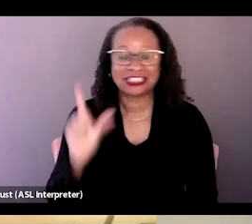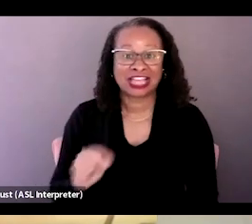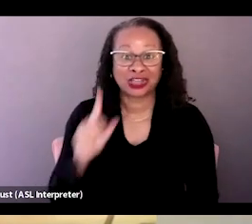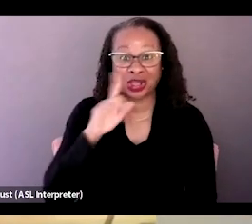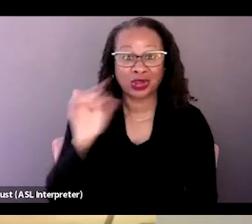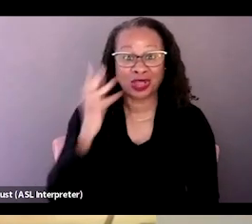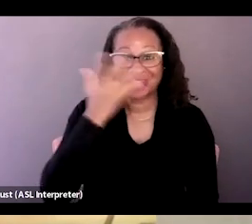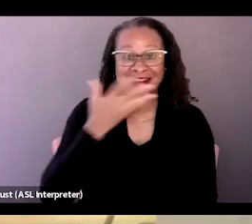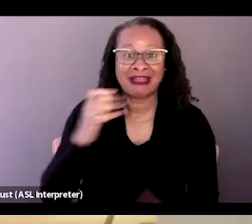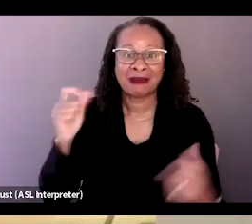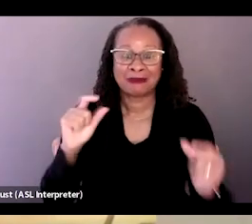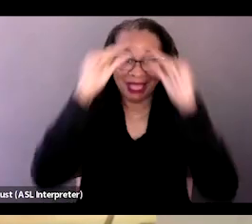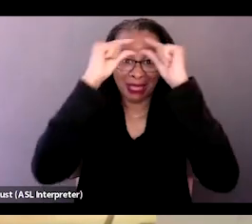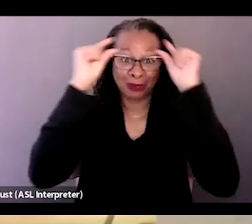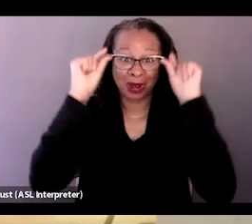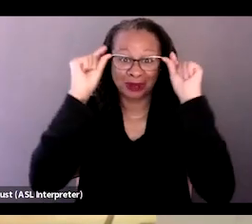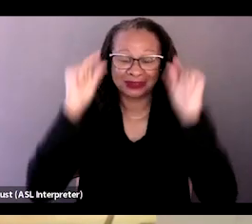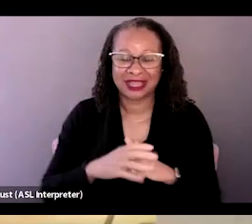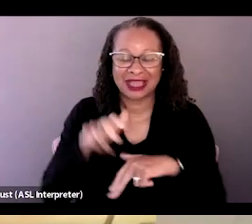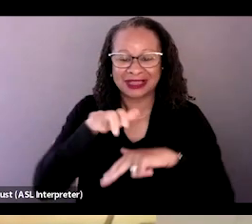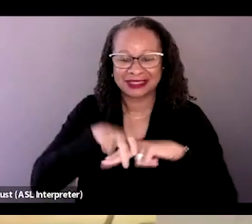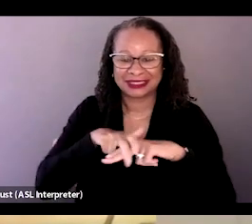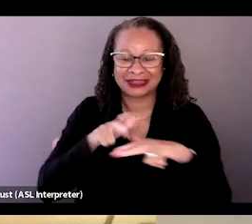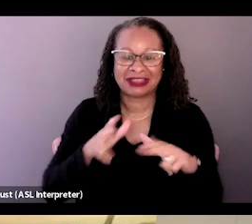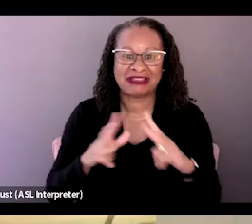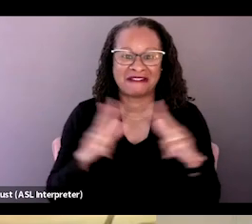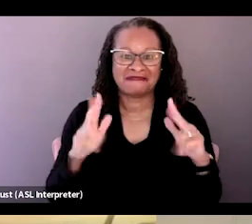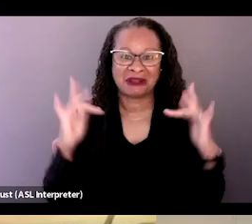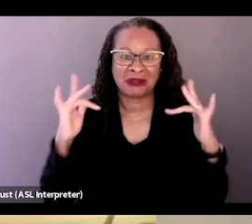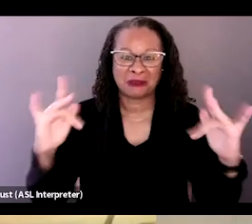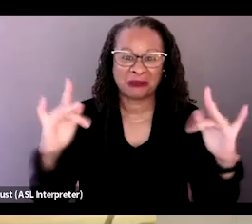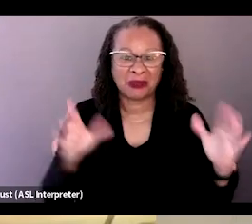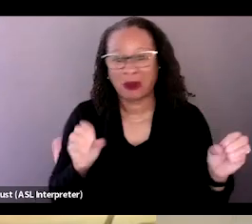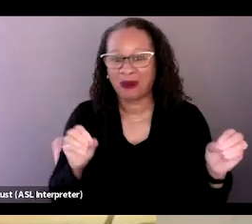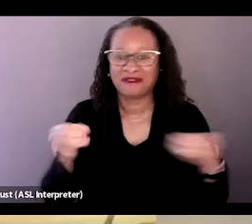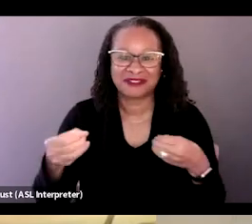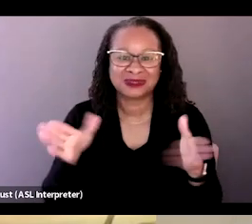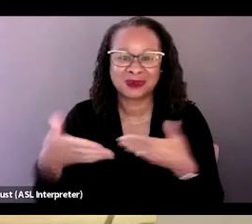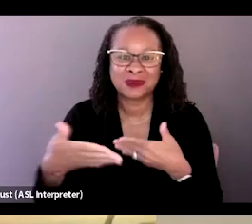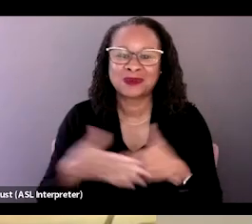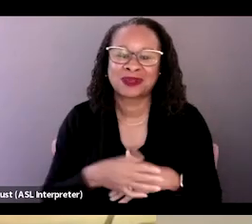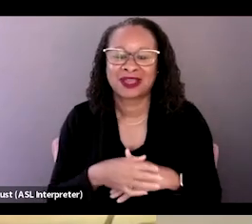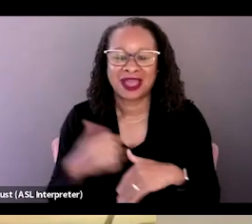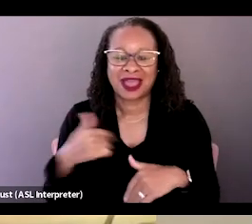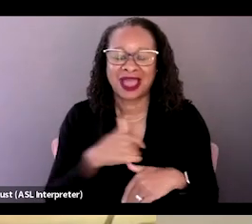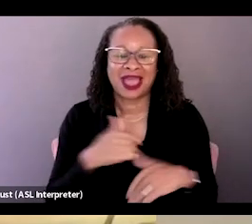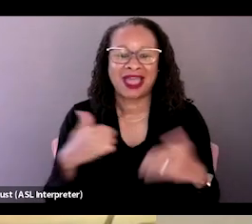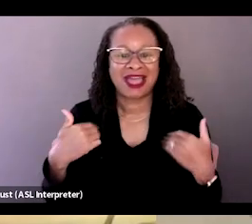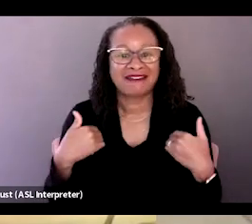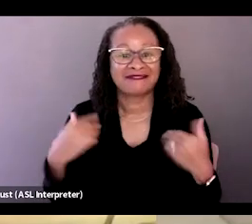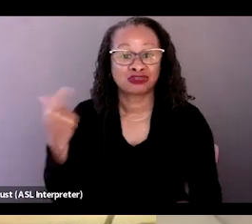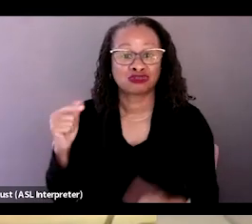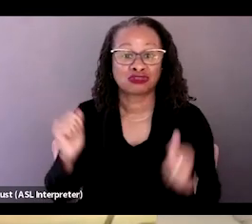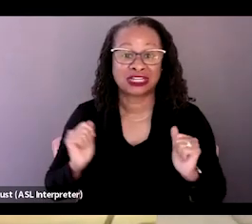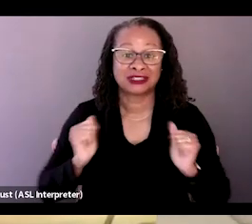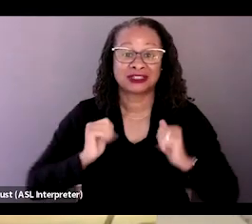big eyebrows. I'm sitting in a very bare office and I wear a green jumper with a